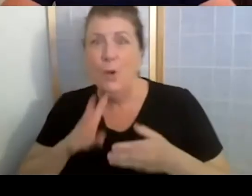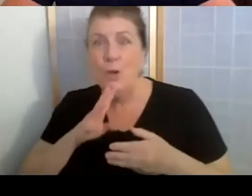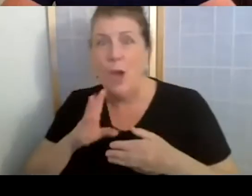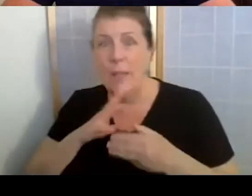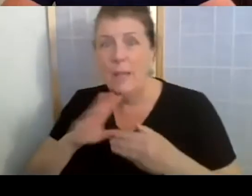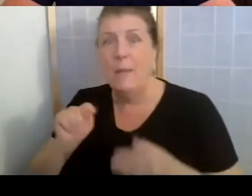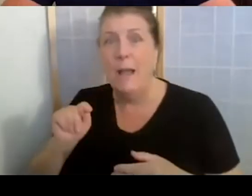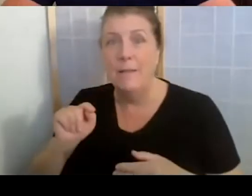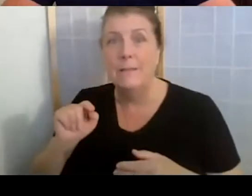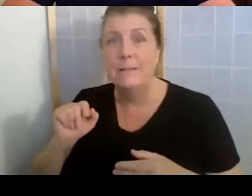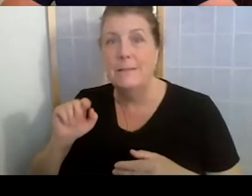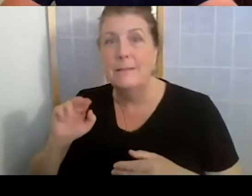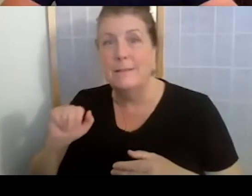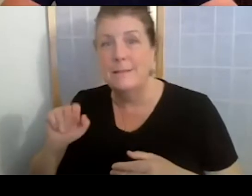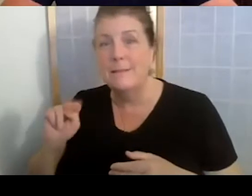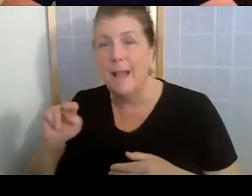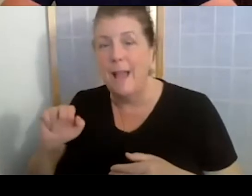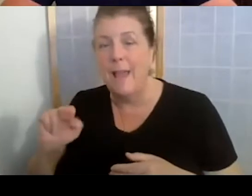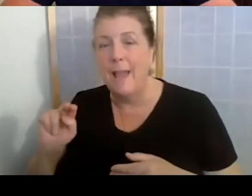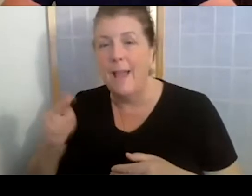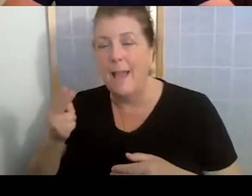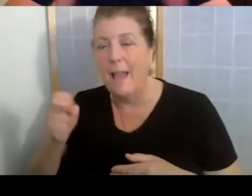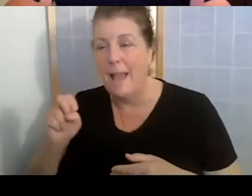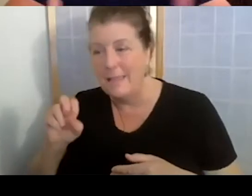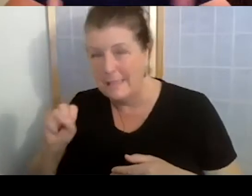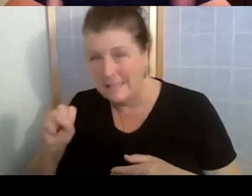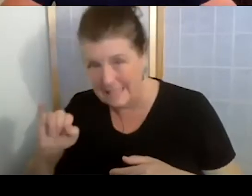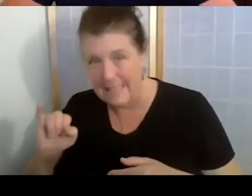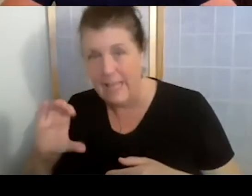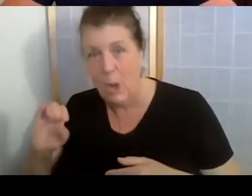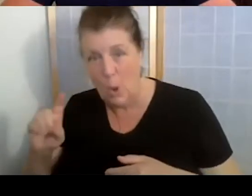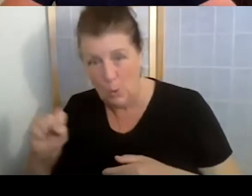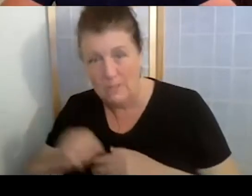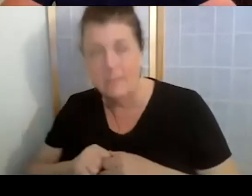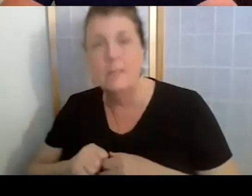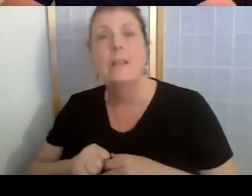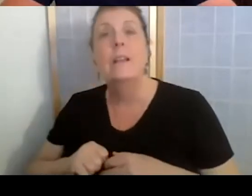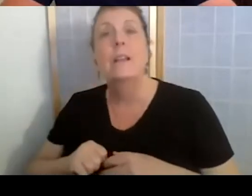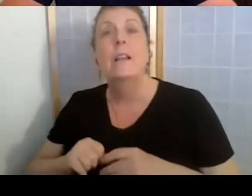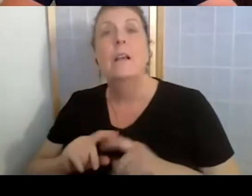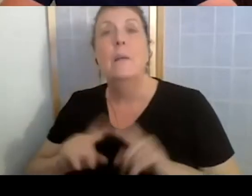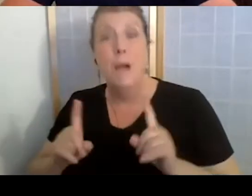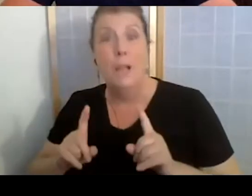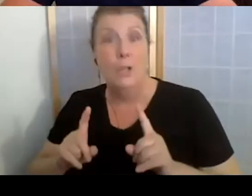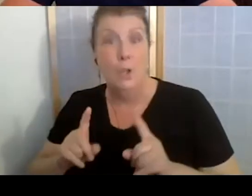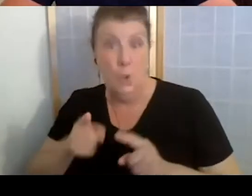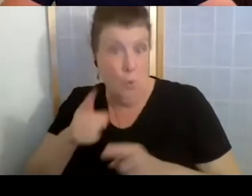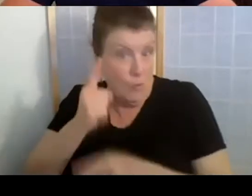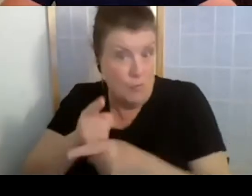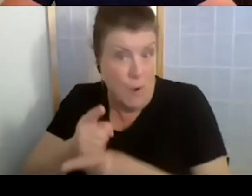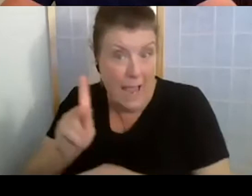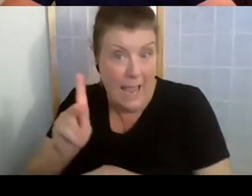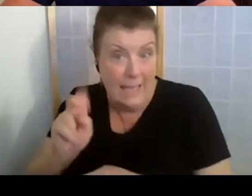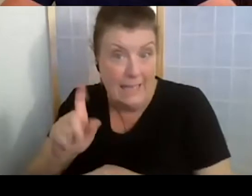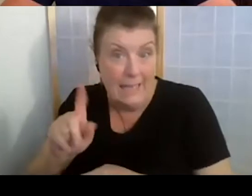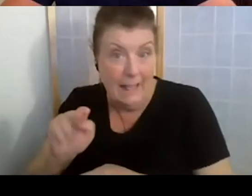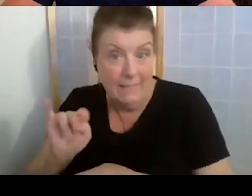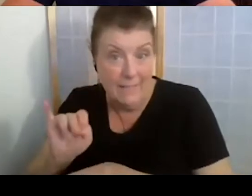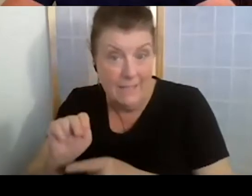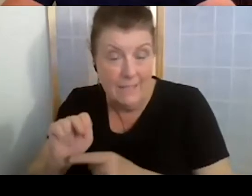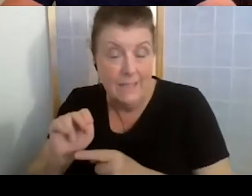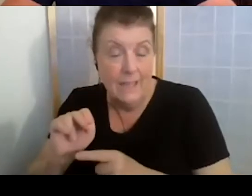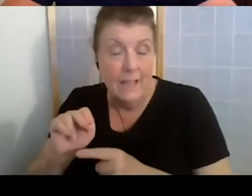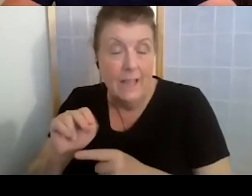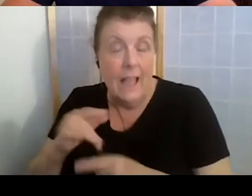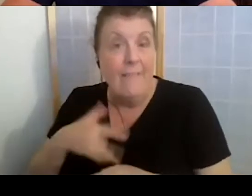Like, that I didn't hire, because everything that you just said, Kelvin, is exactly right, which is I do feel